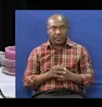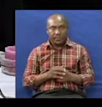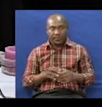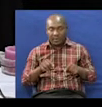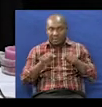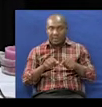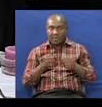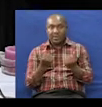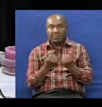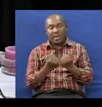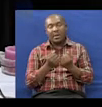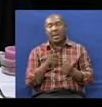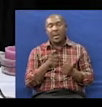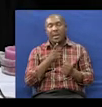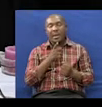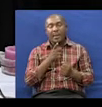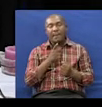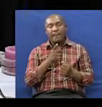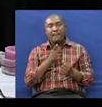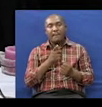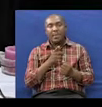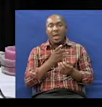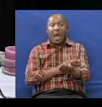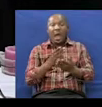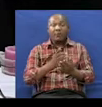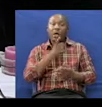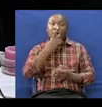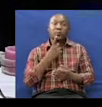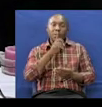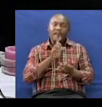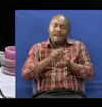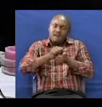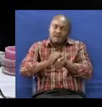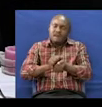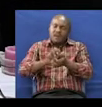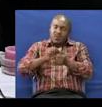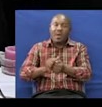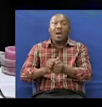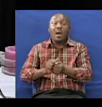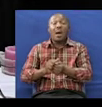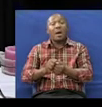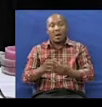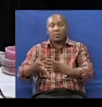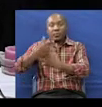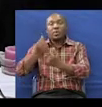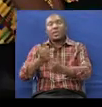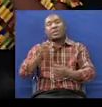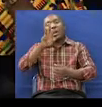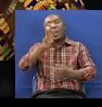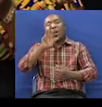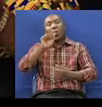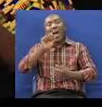wax material. As you can see, this material is wax.